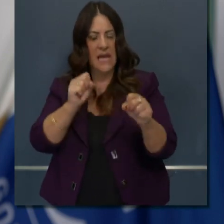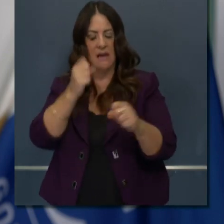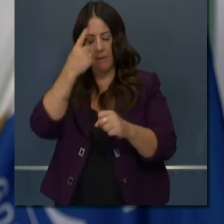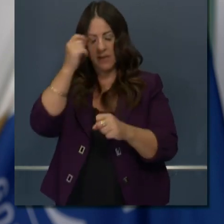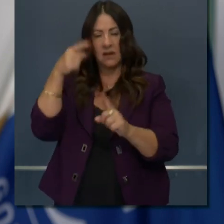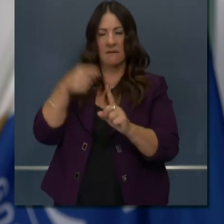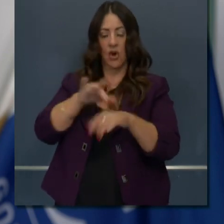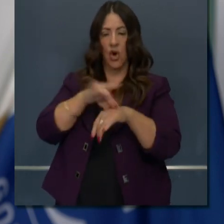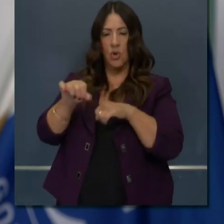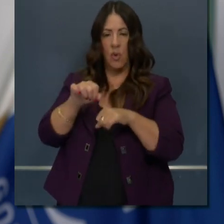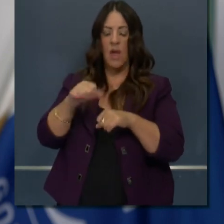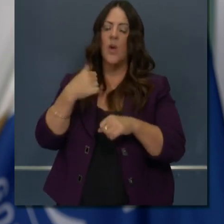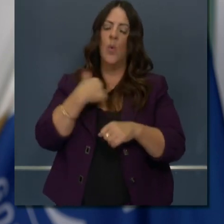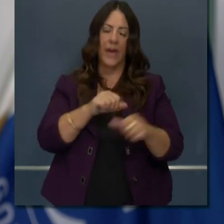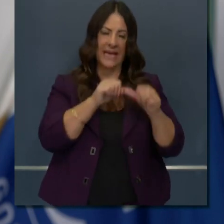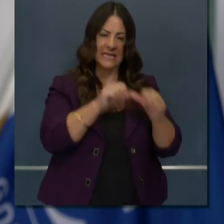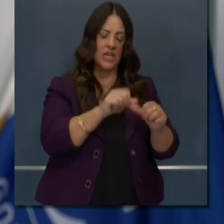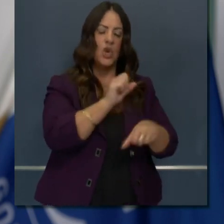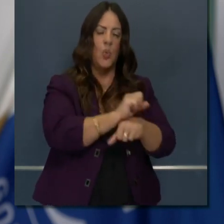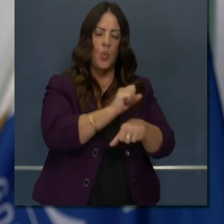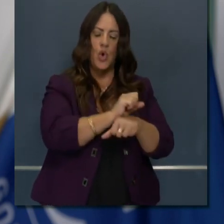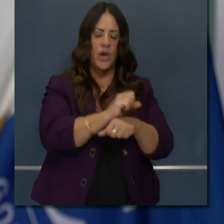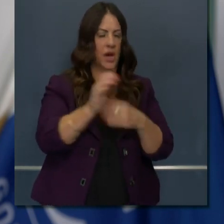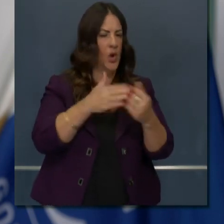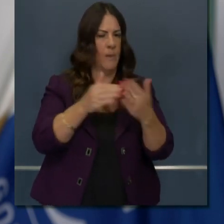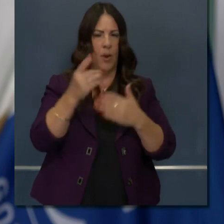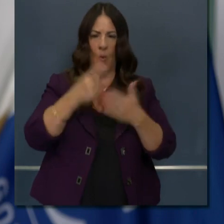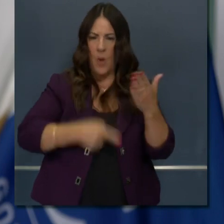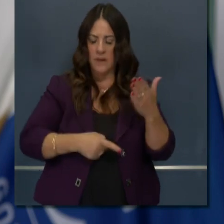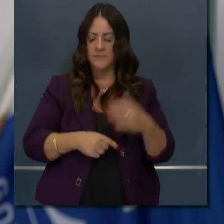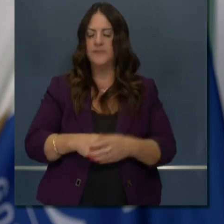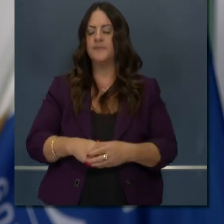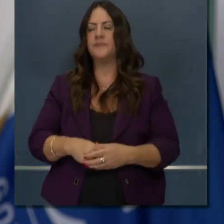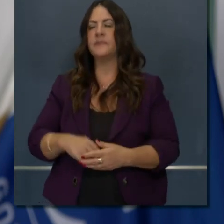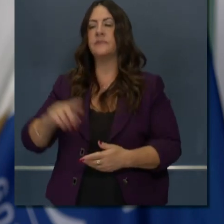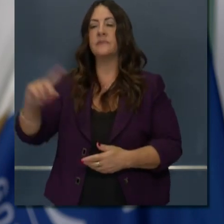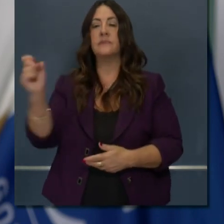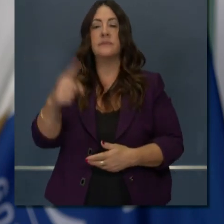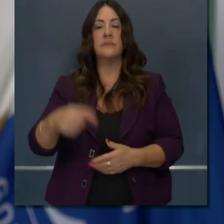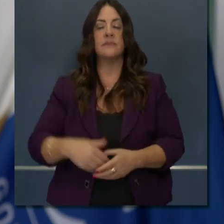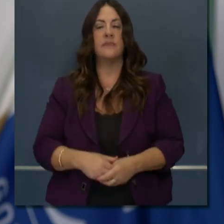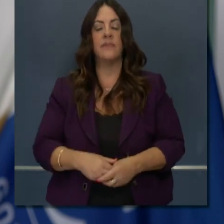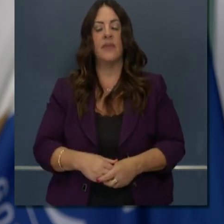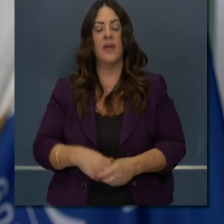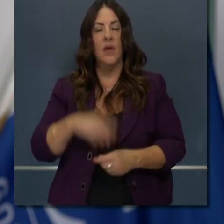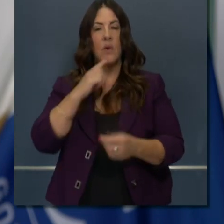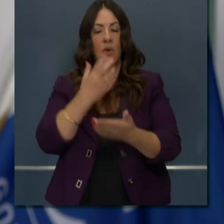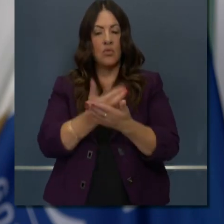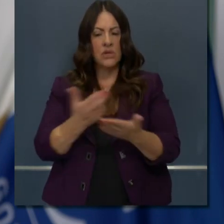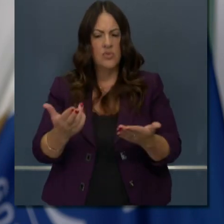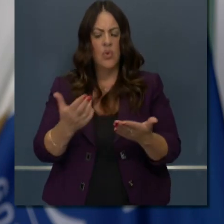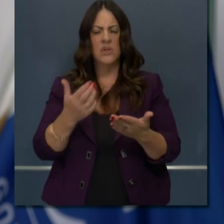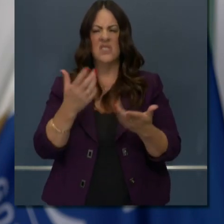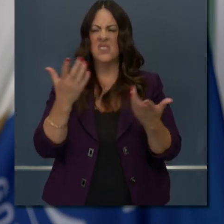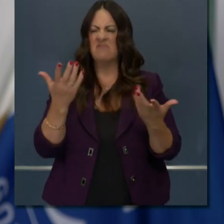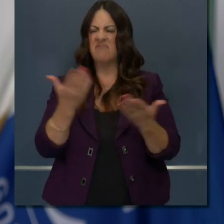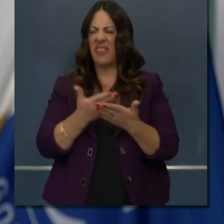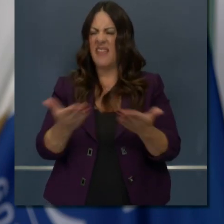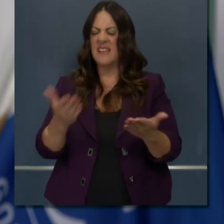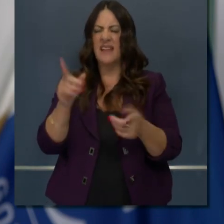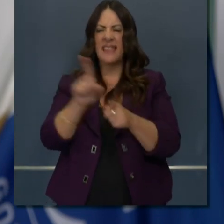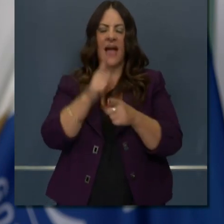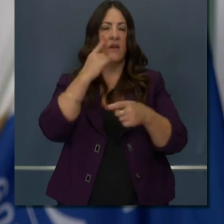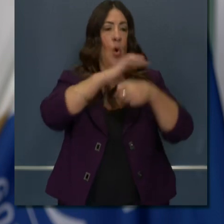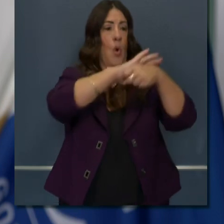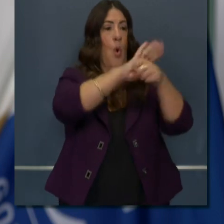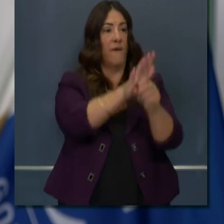goes. Okay. But in terms of resources or ability, has COVID pulled any resources from there, or even